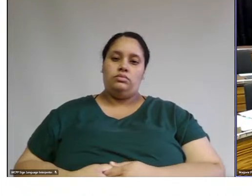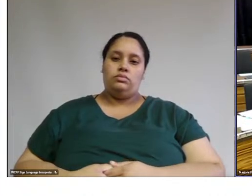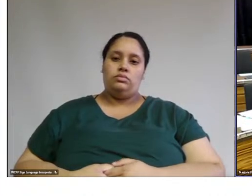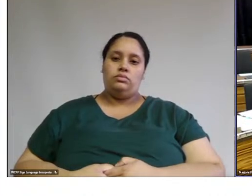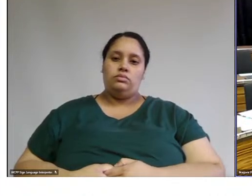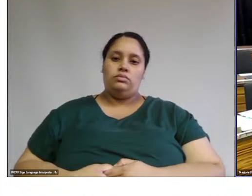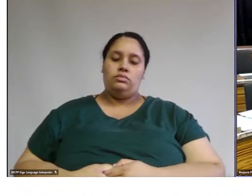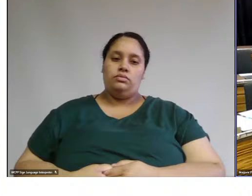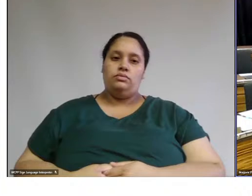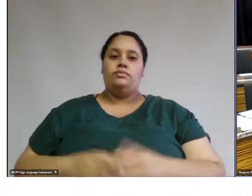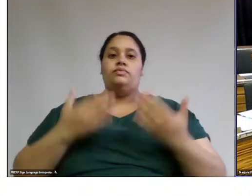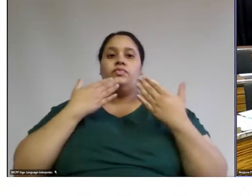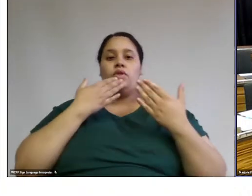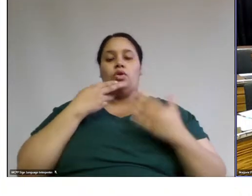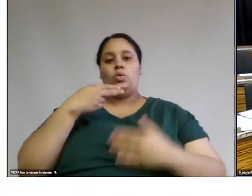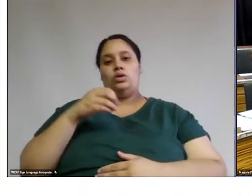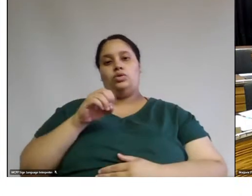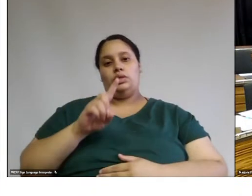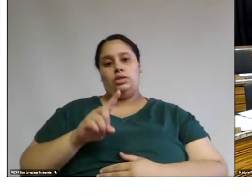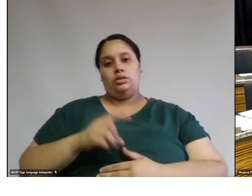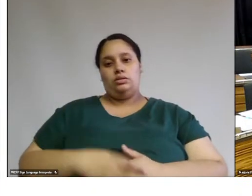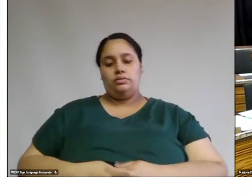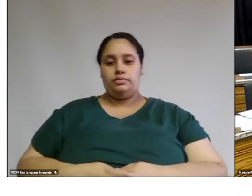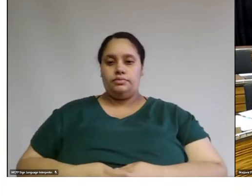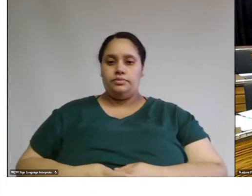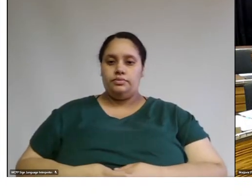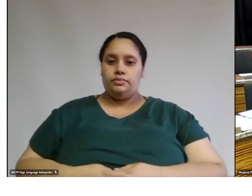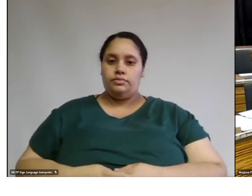Thank you very much, HOD.